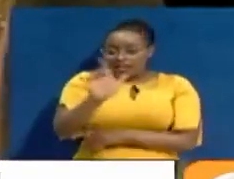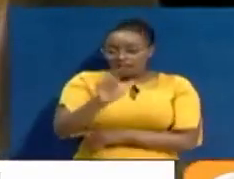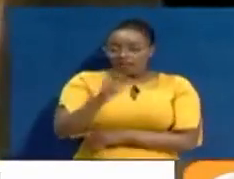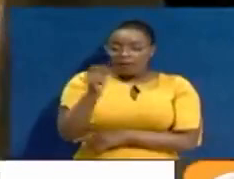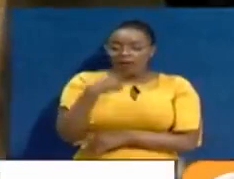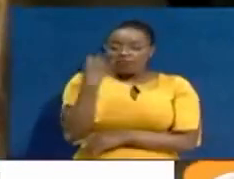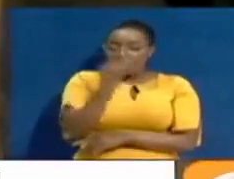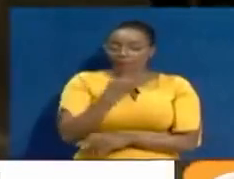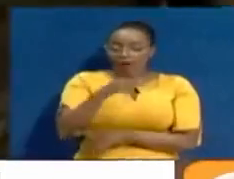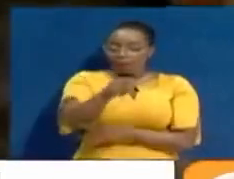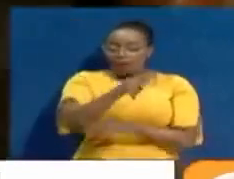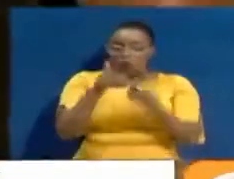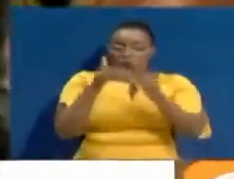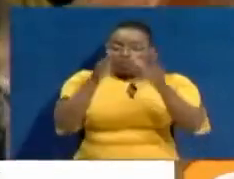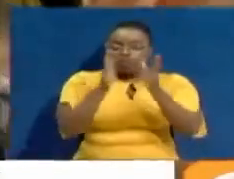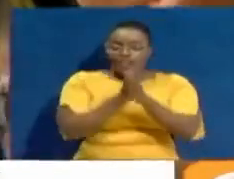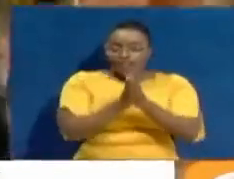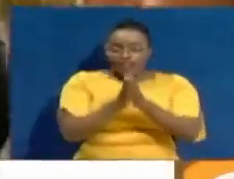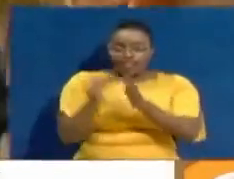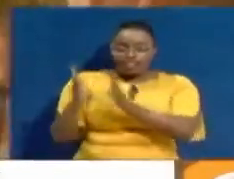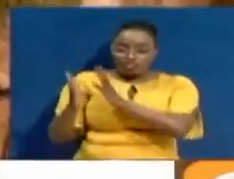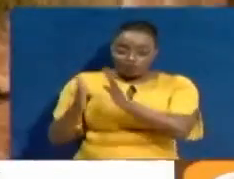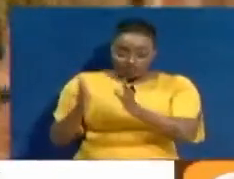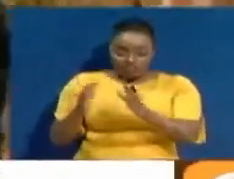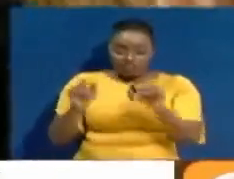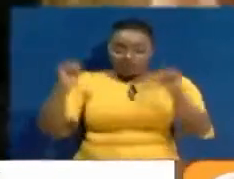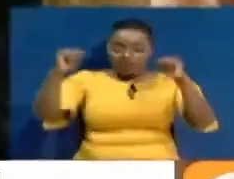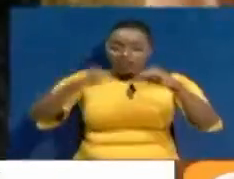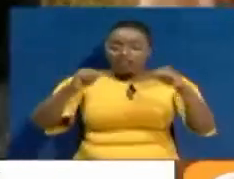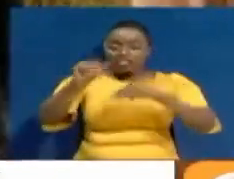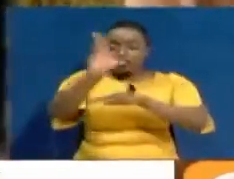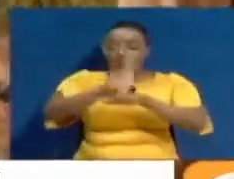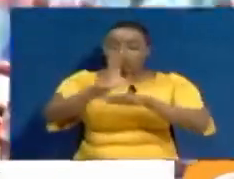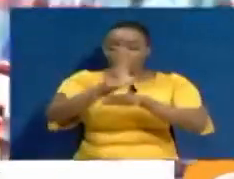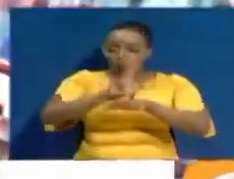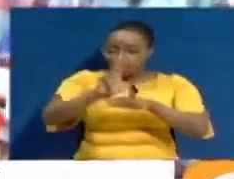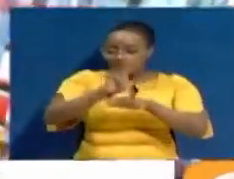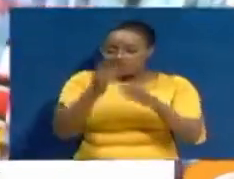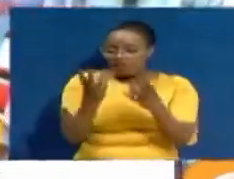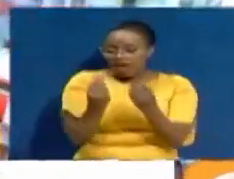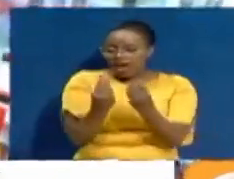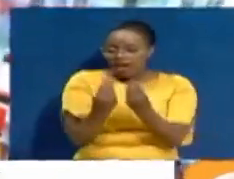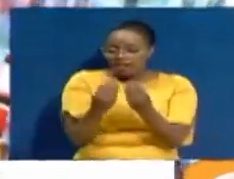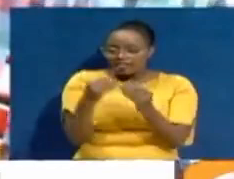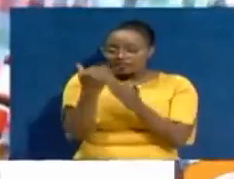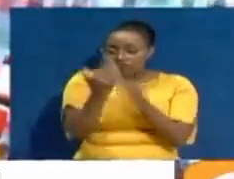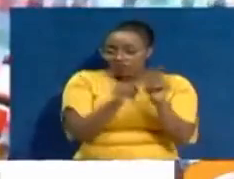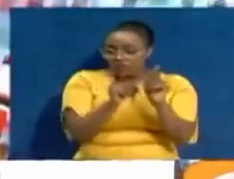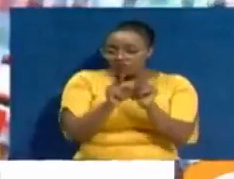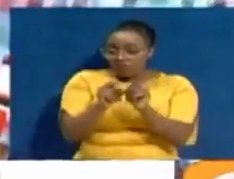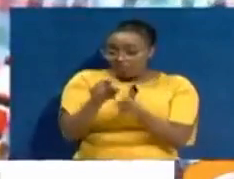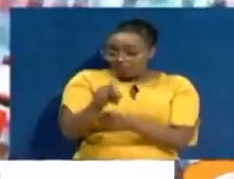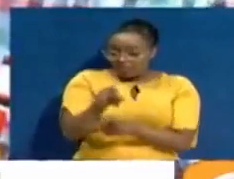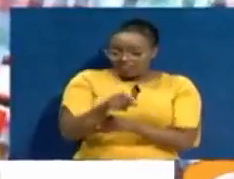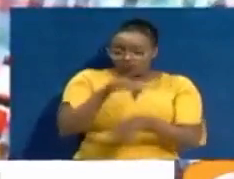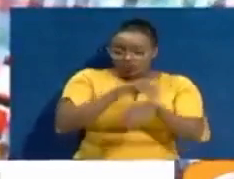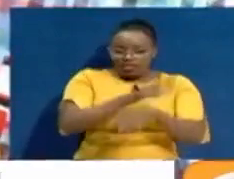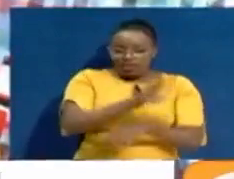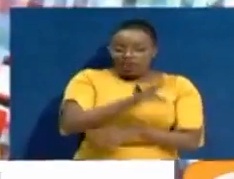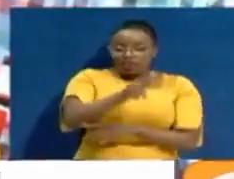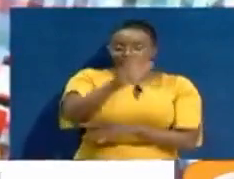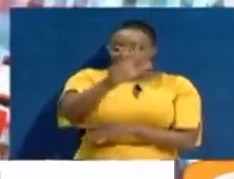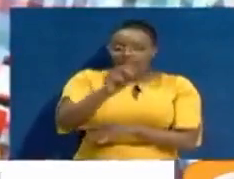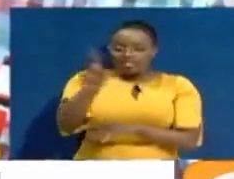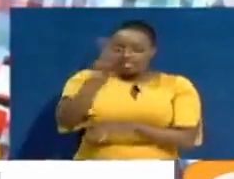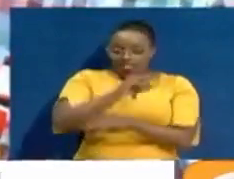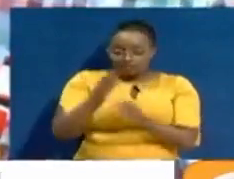March, local leaders and security officers agreed to use a gentle approach in the disarmament process for a period of 30